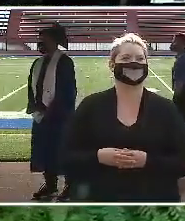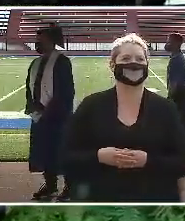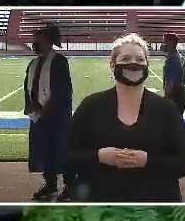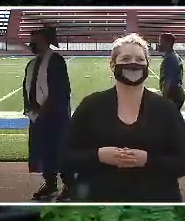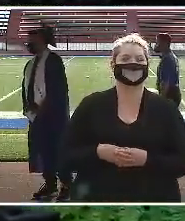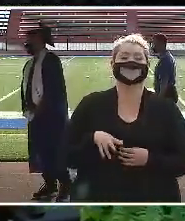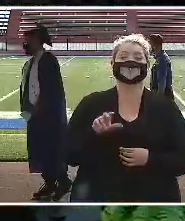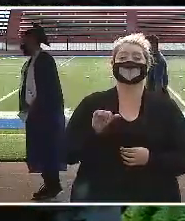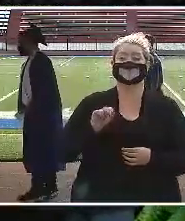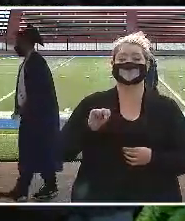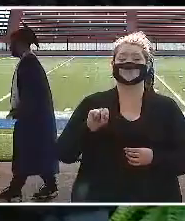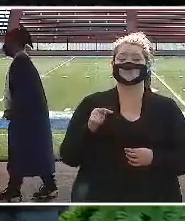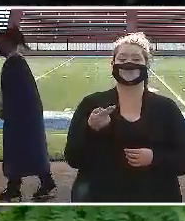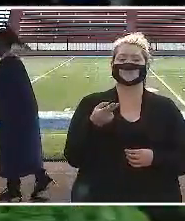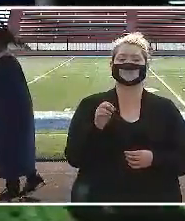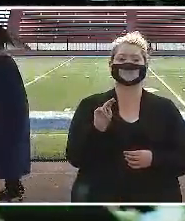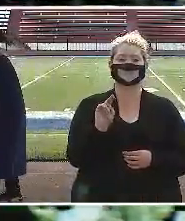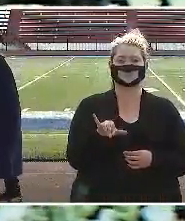Anthony Ventura.